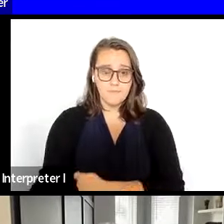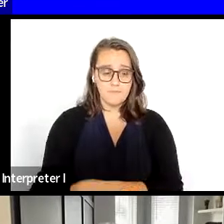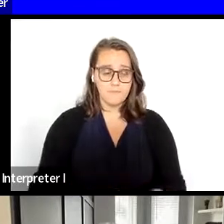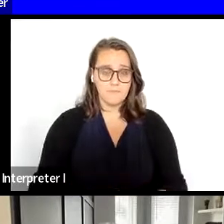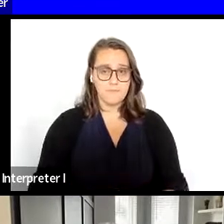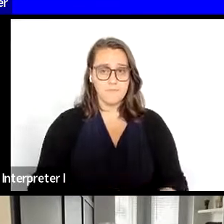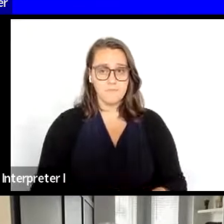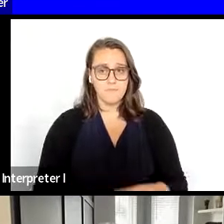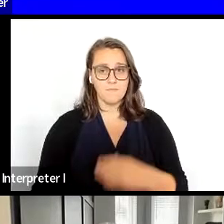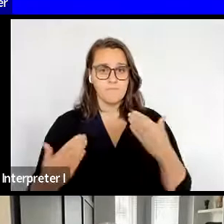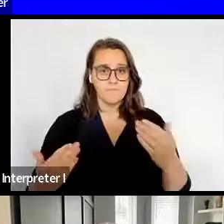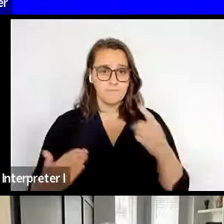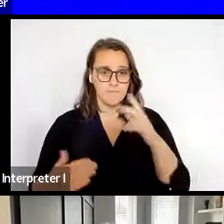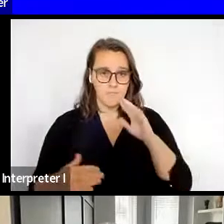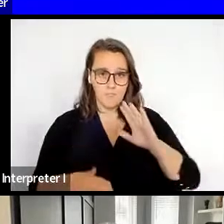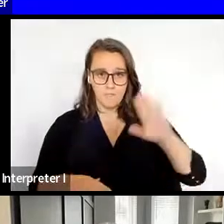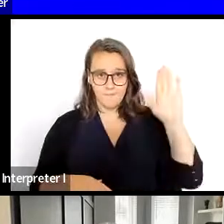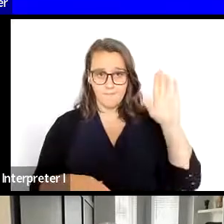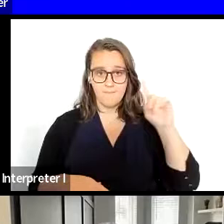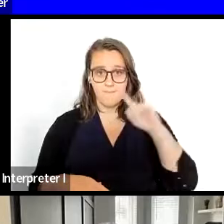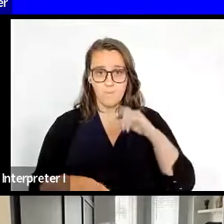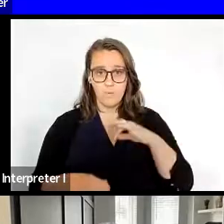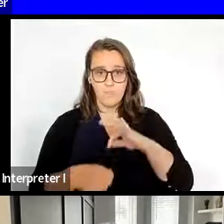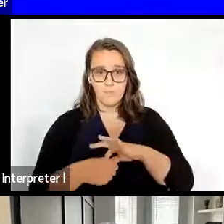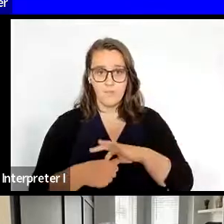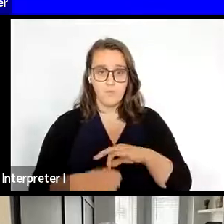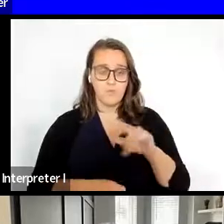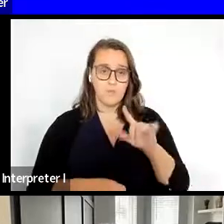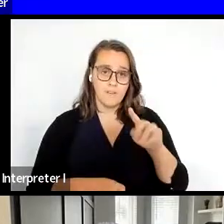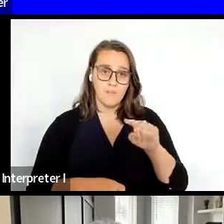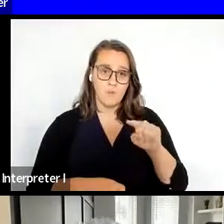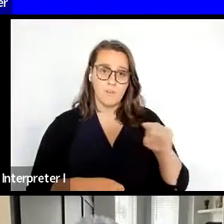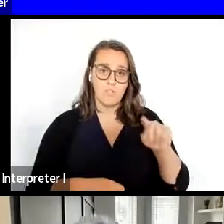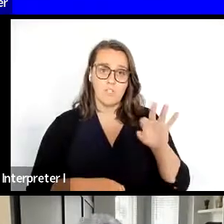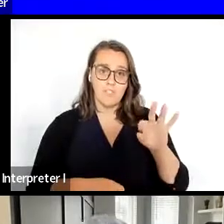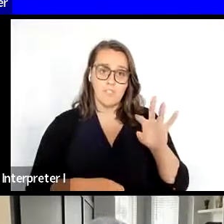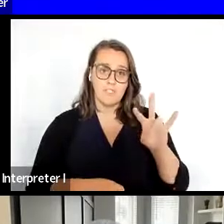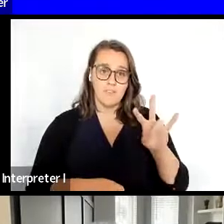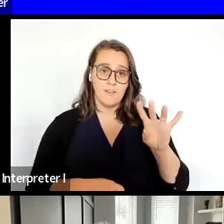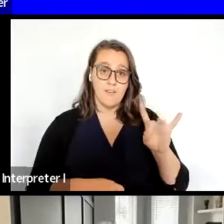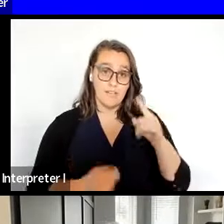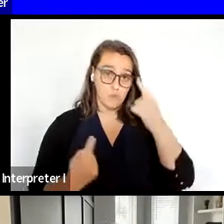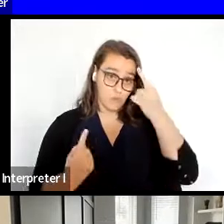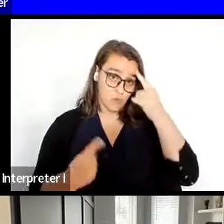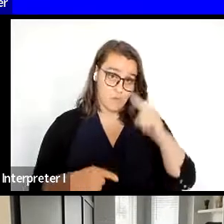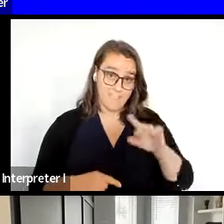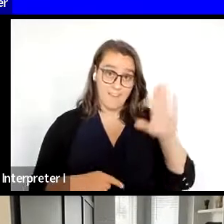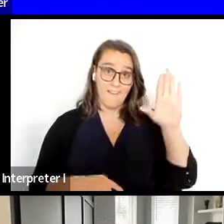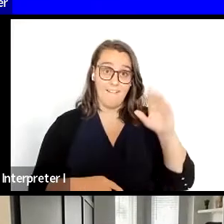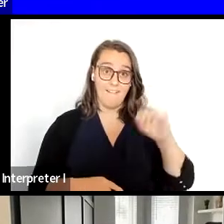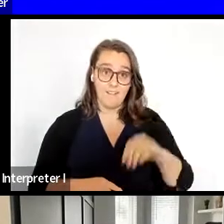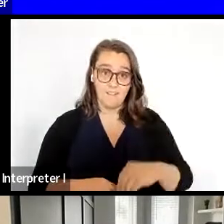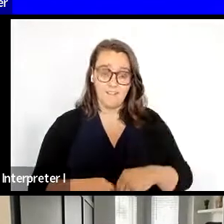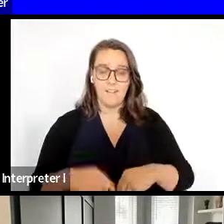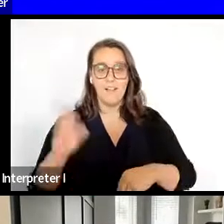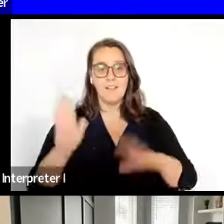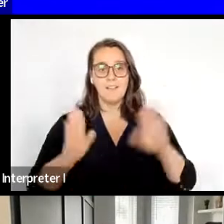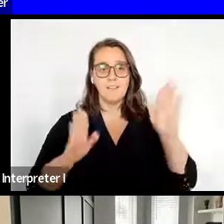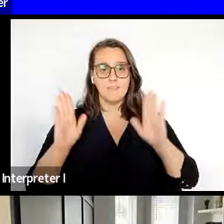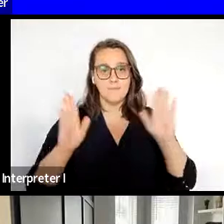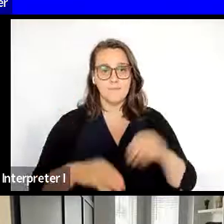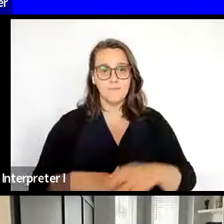We'll do this by voice vote on Bill 24-978. All those in favor of the bill say aye. Aye.